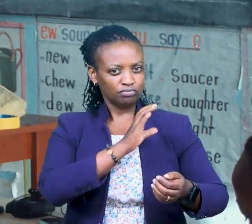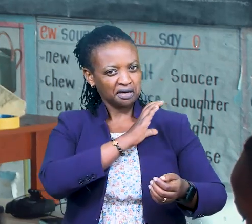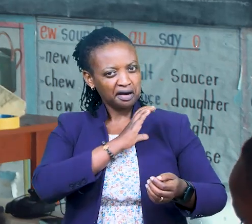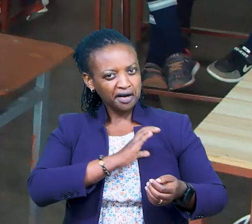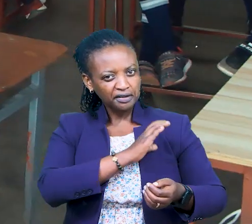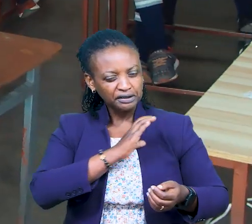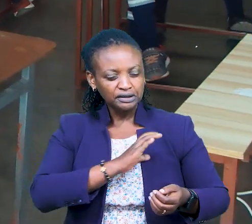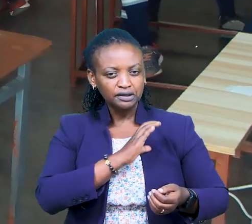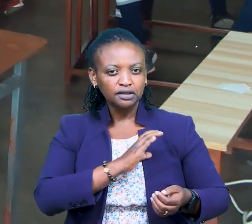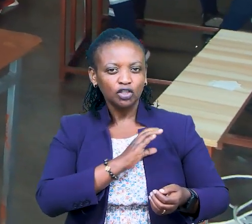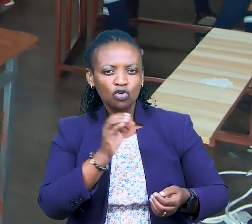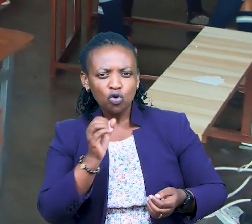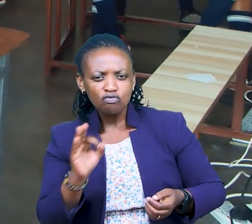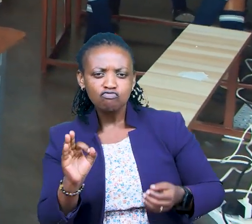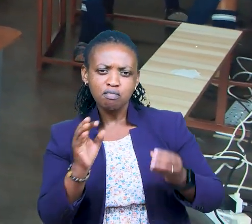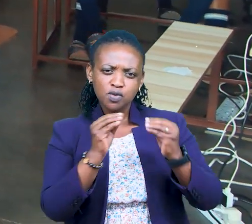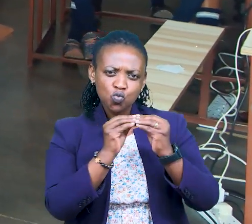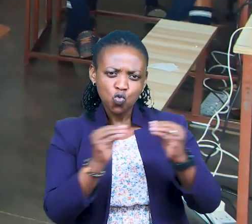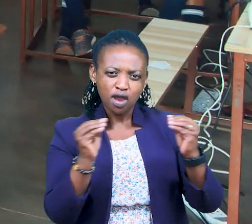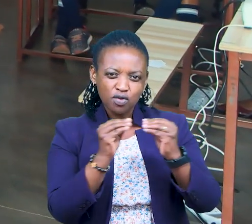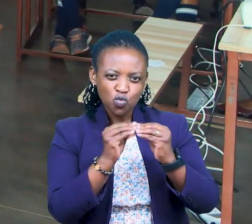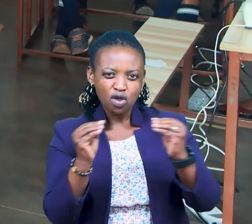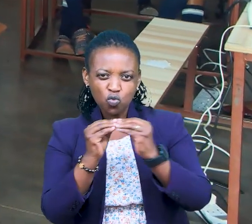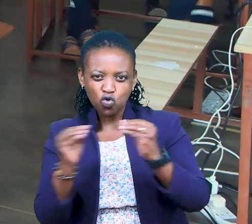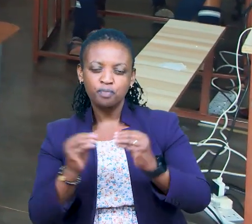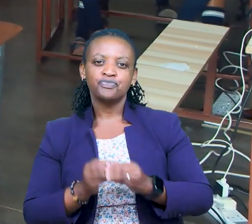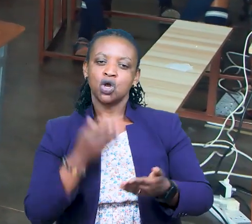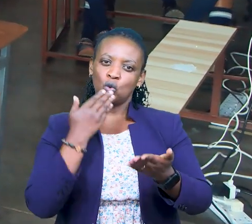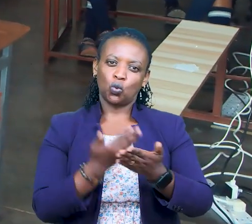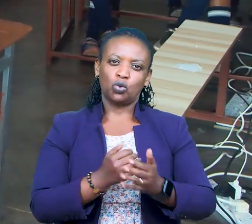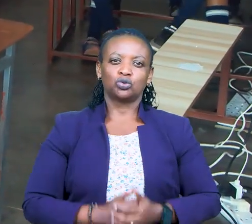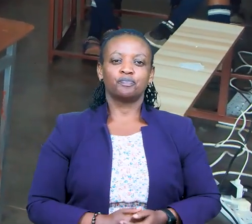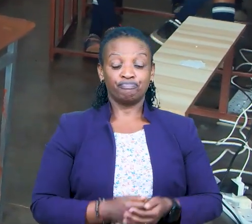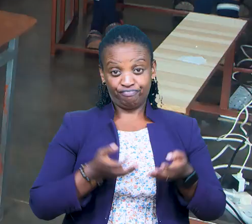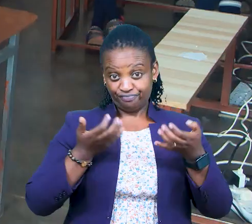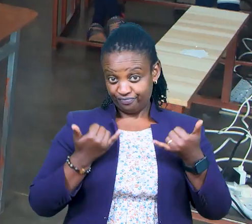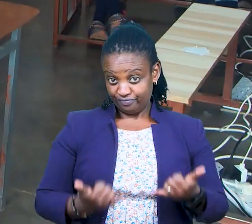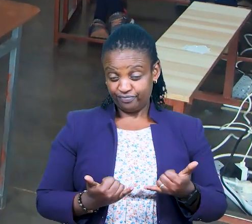again. Characteristics of a magnet.